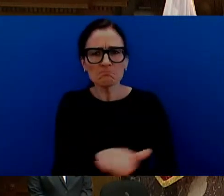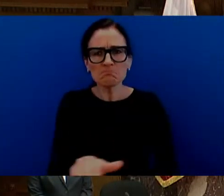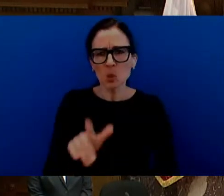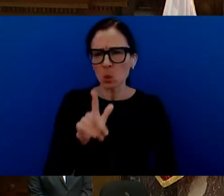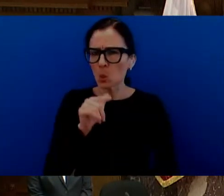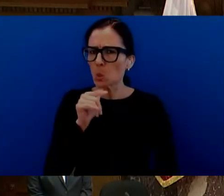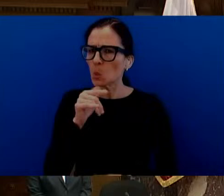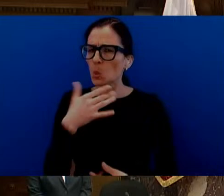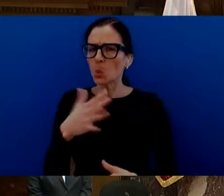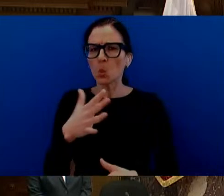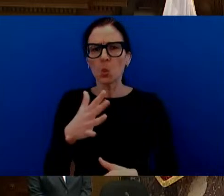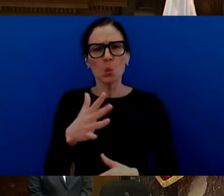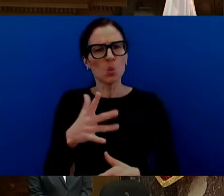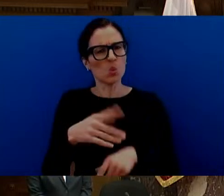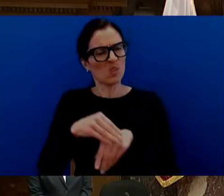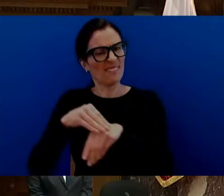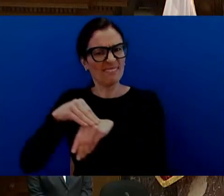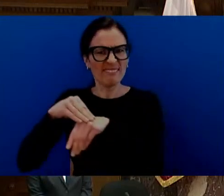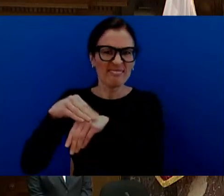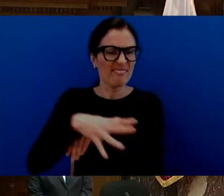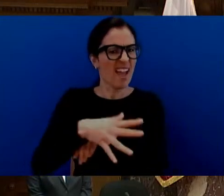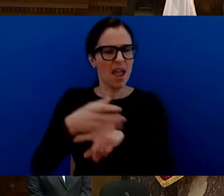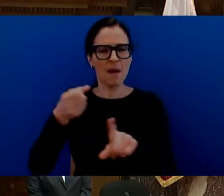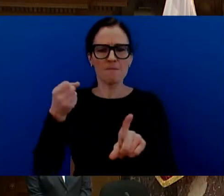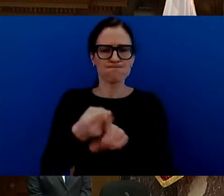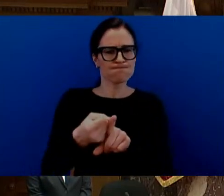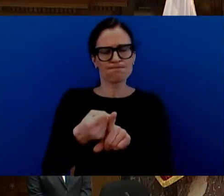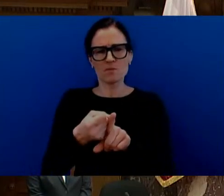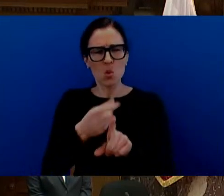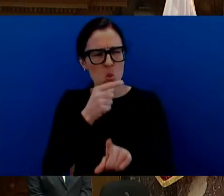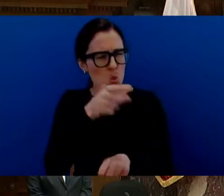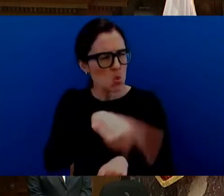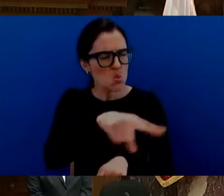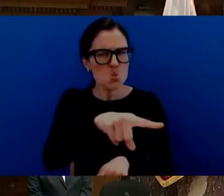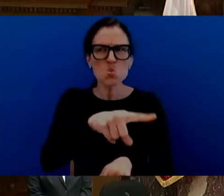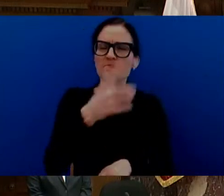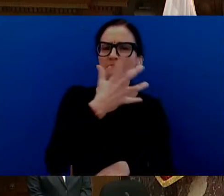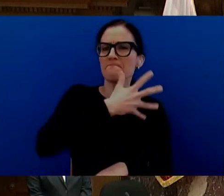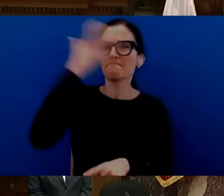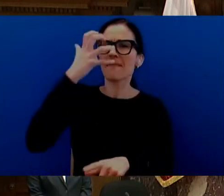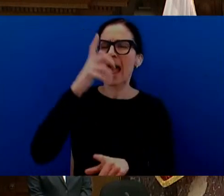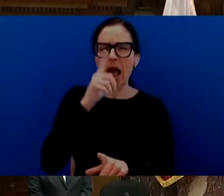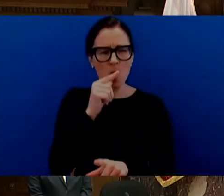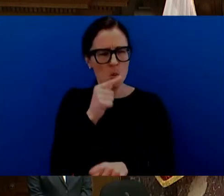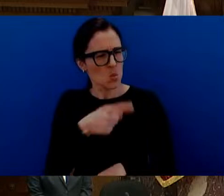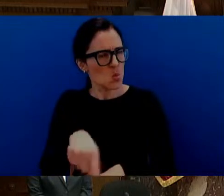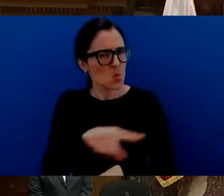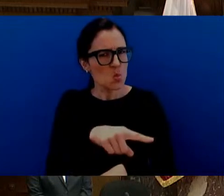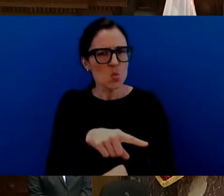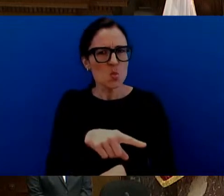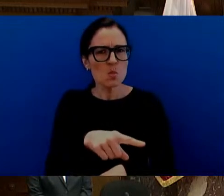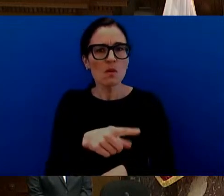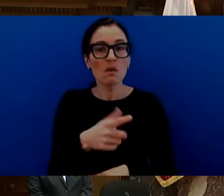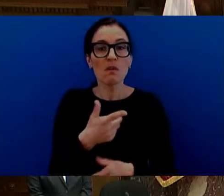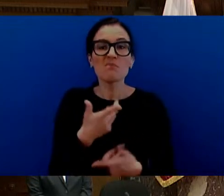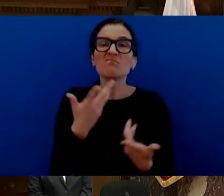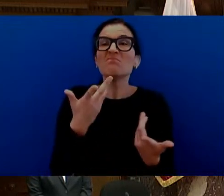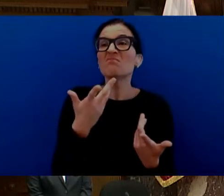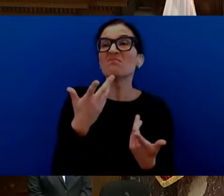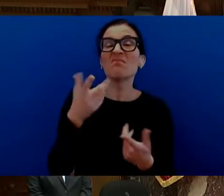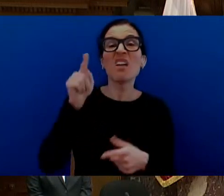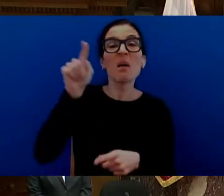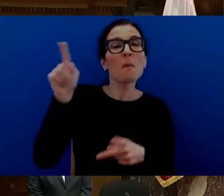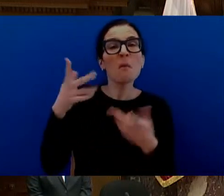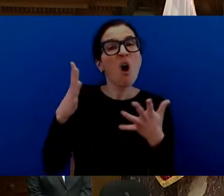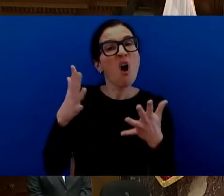are you really mad at? Oh, they're passed on now. And I said, well, sit down, you write a letter, and we'll do a